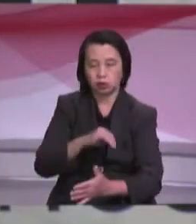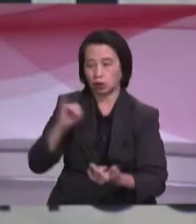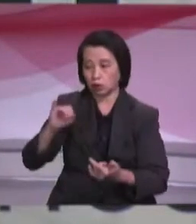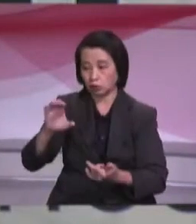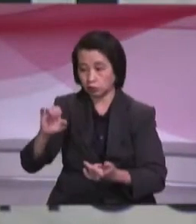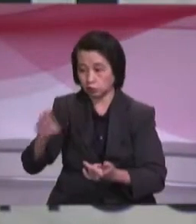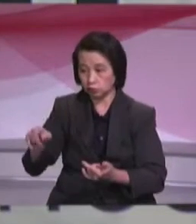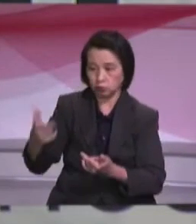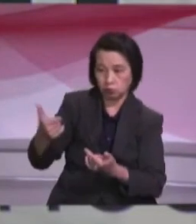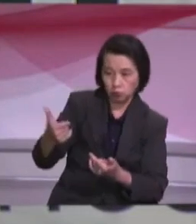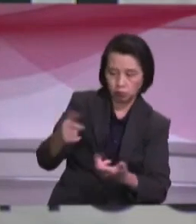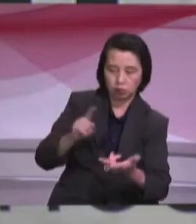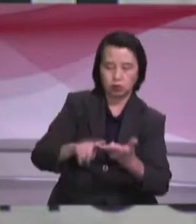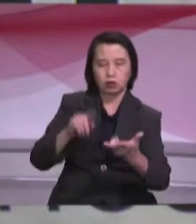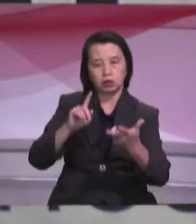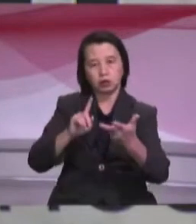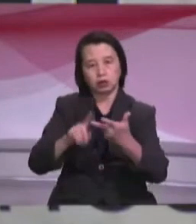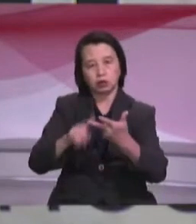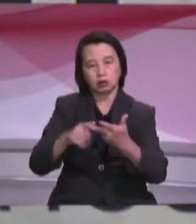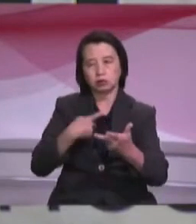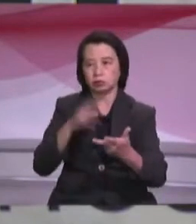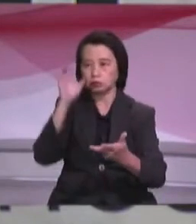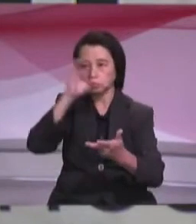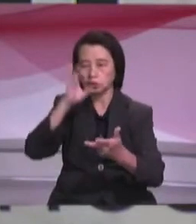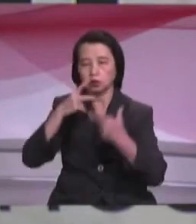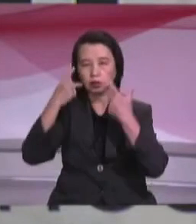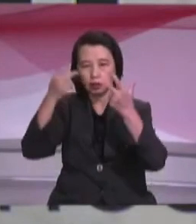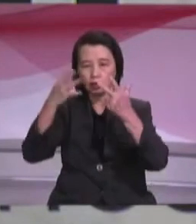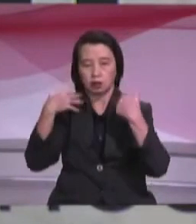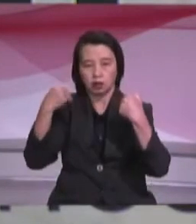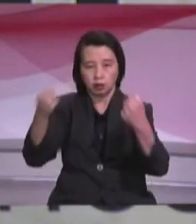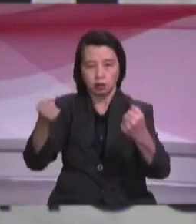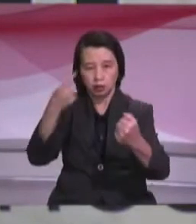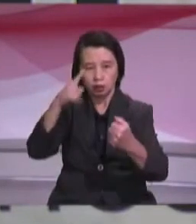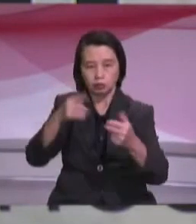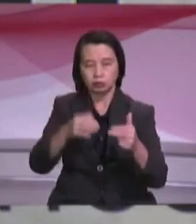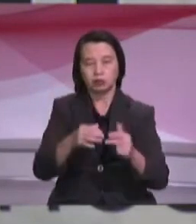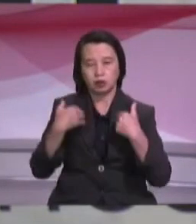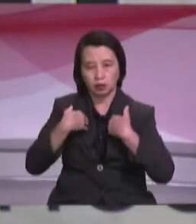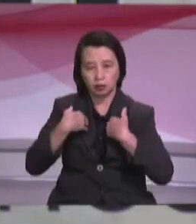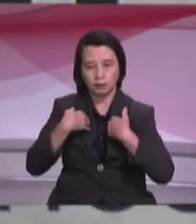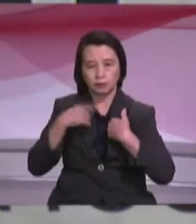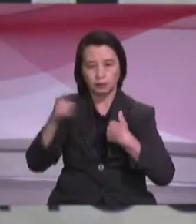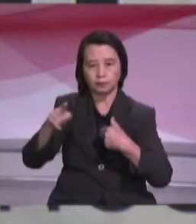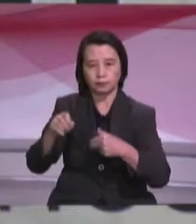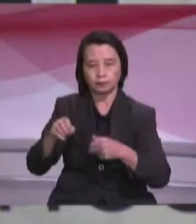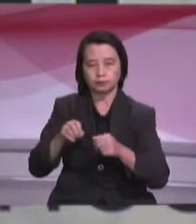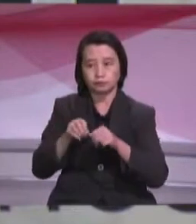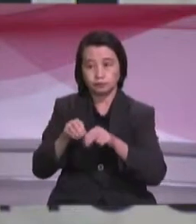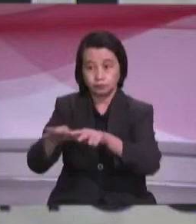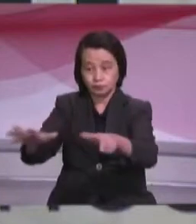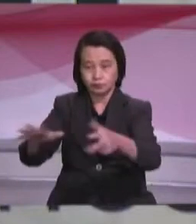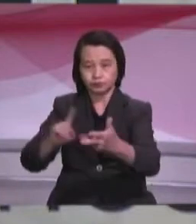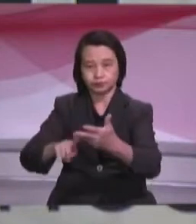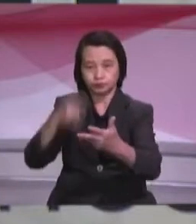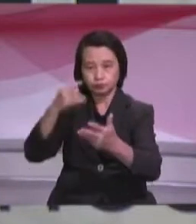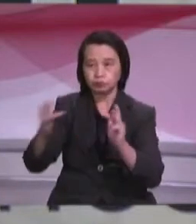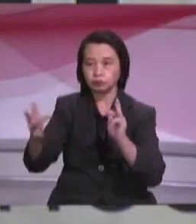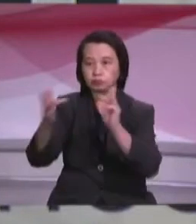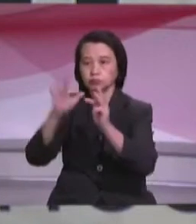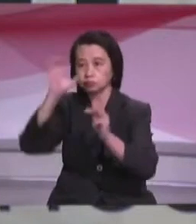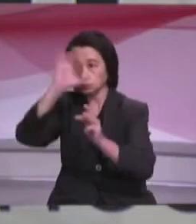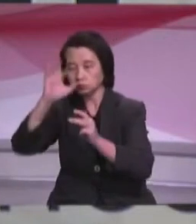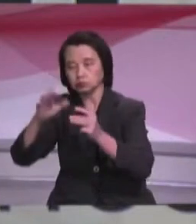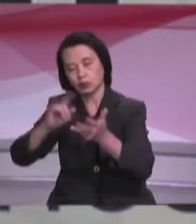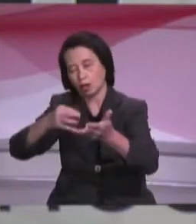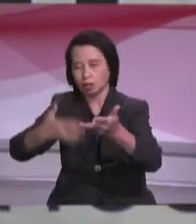beds. And third, we are looking into public health measures to contain and the infection, to contact tracing and